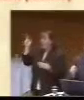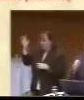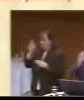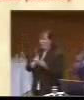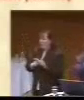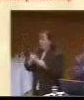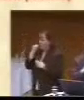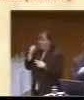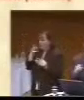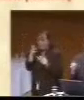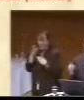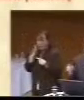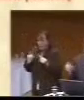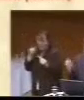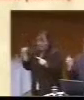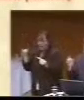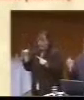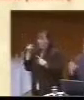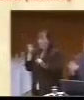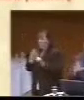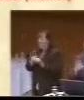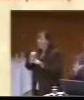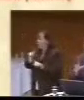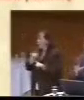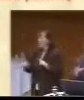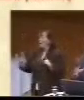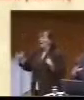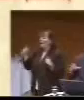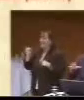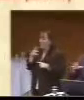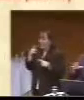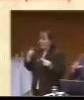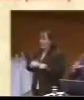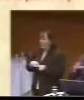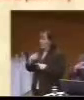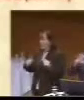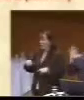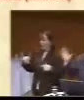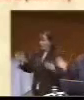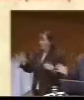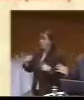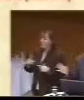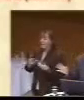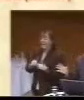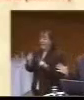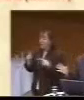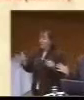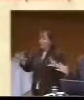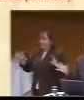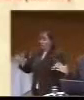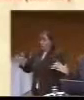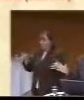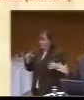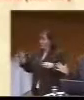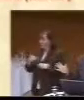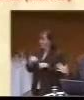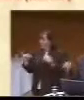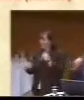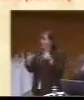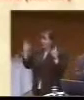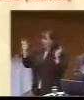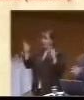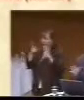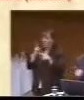some of these controversies, go to her. But the only controversy is how big a group is included in print